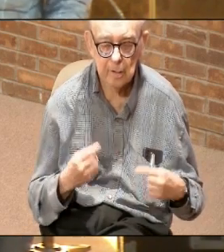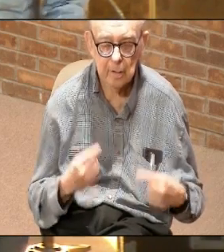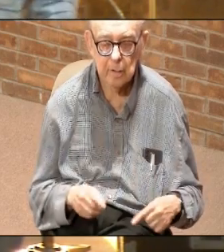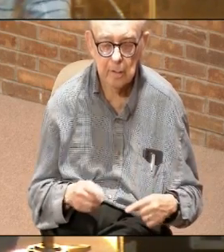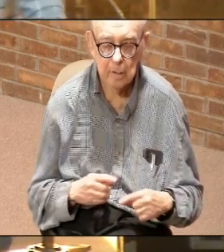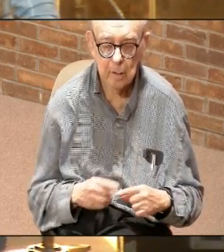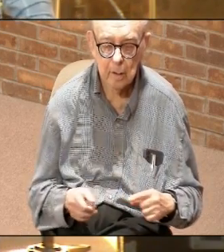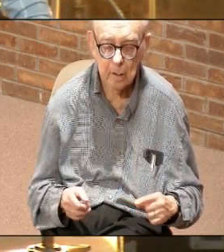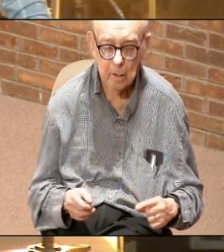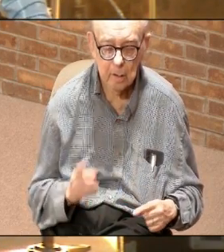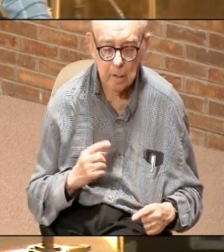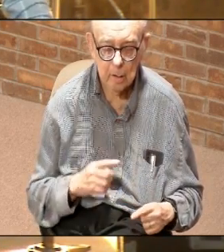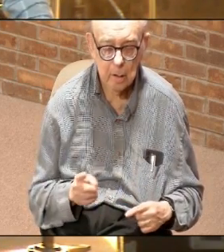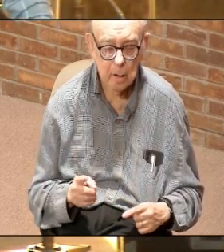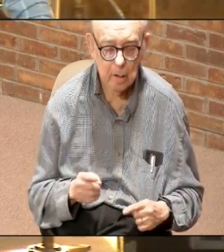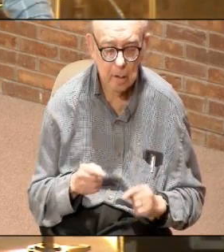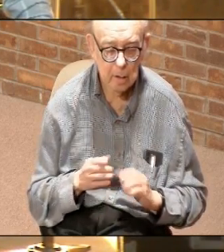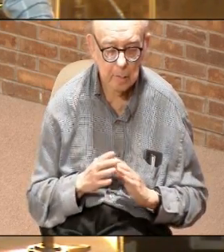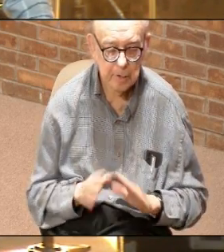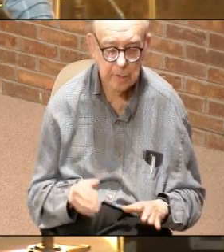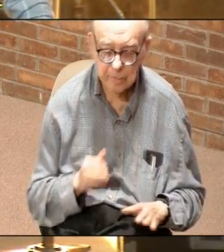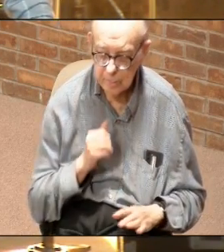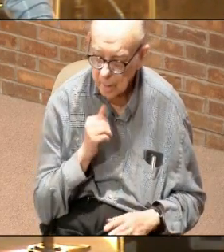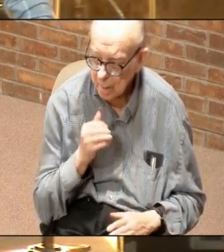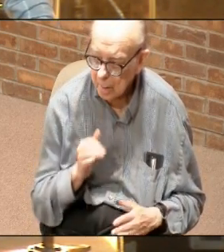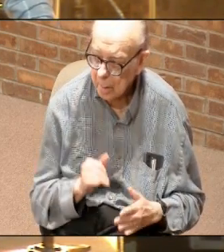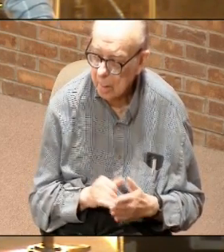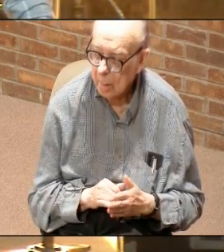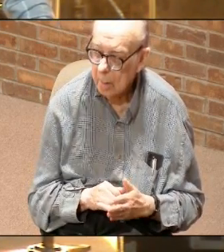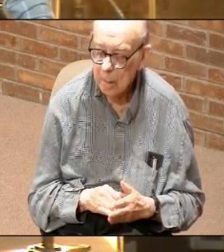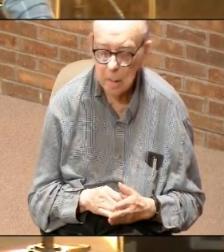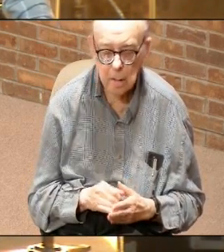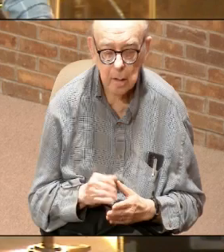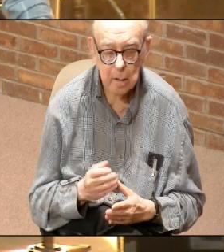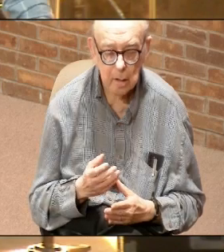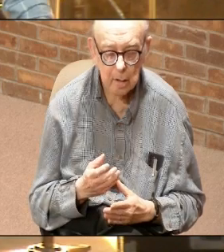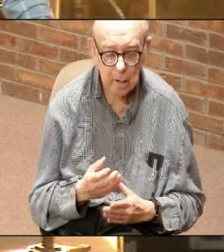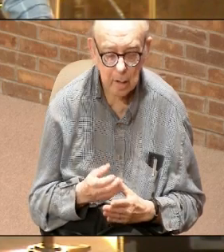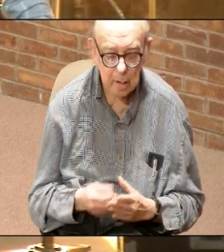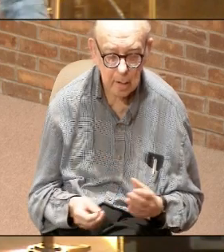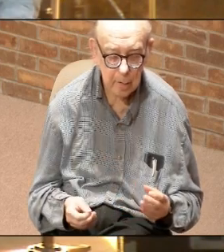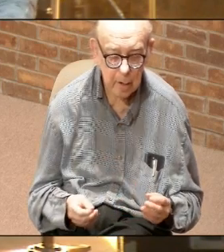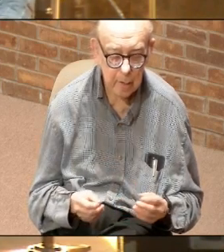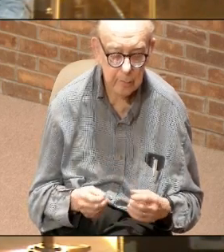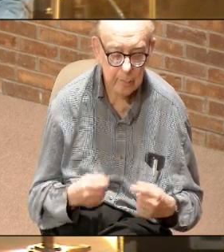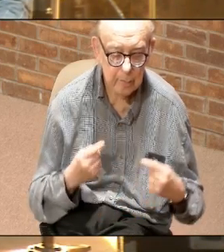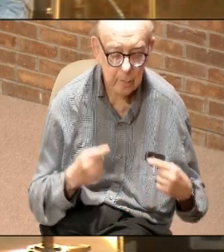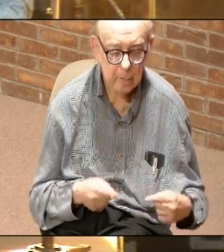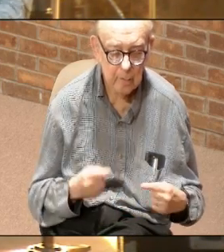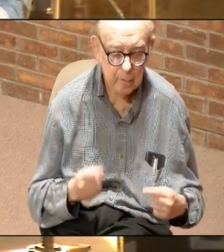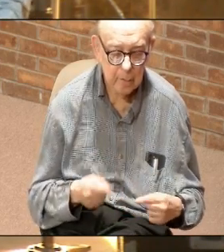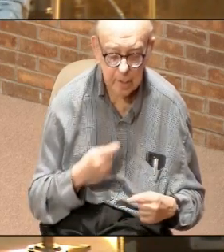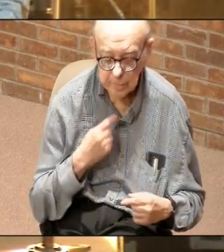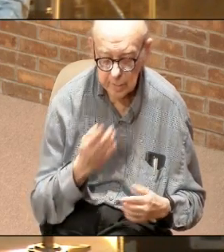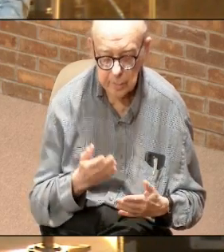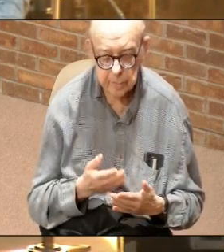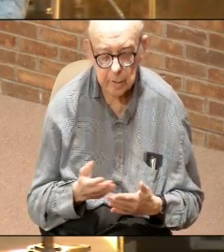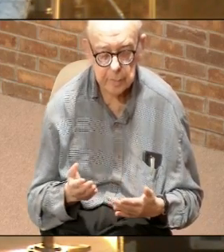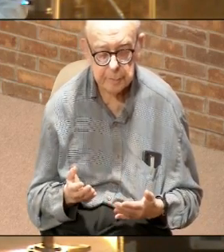But in essence, peace is not an absence of conflict. Because can I tell you